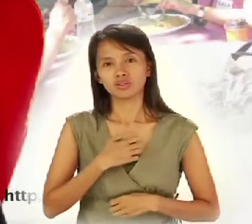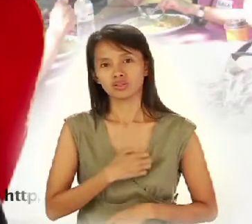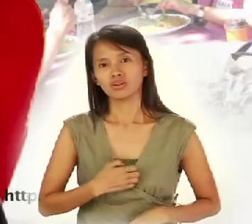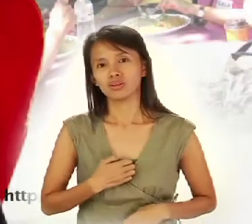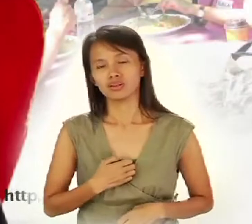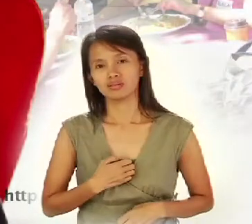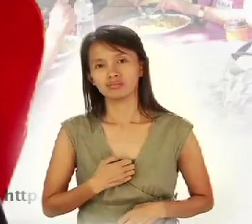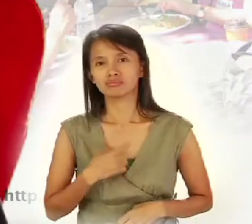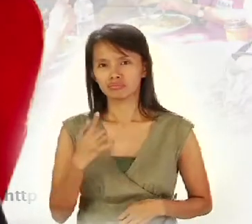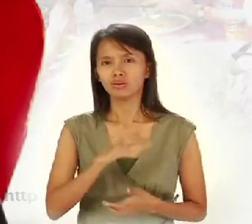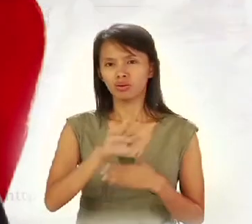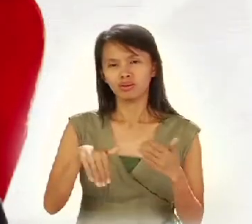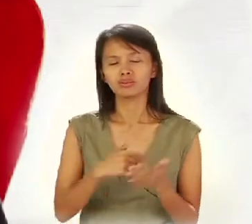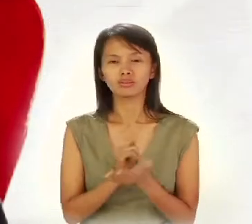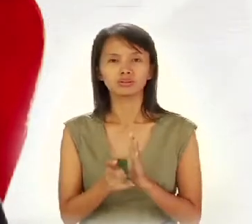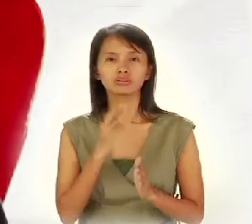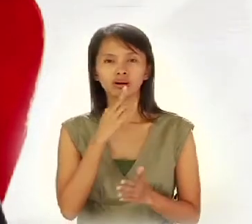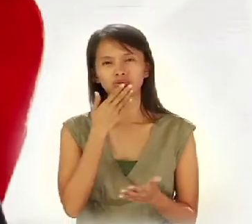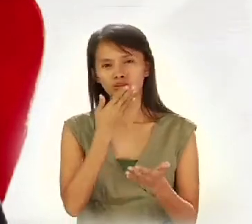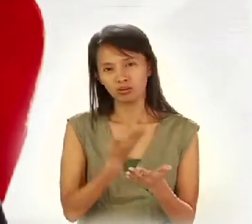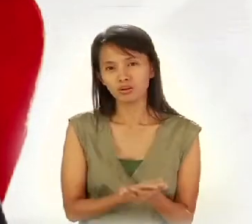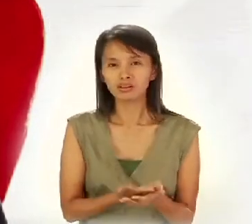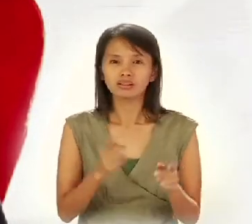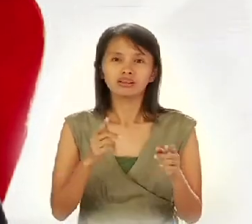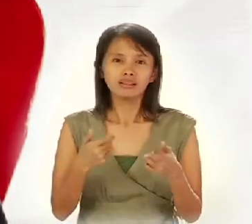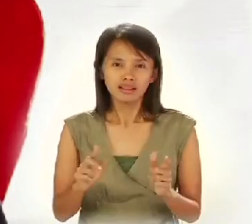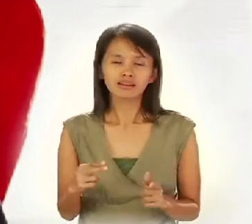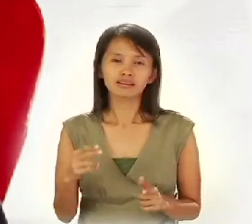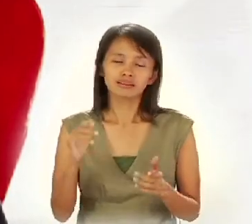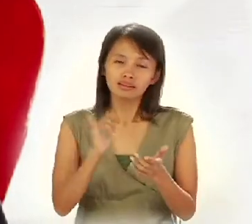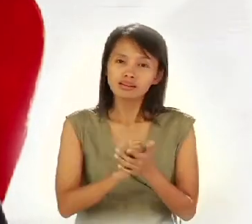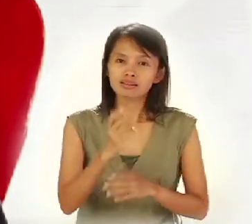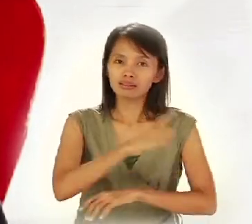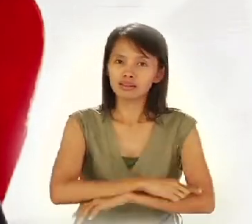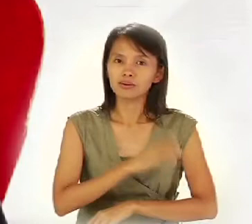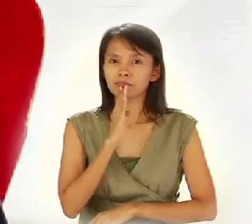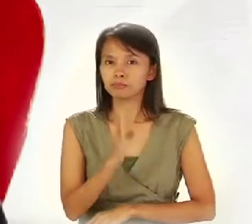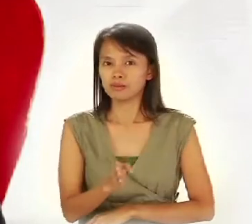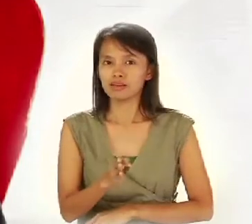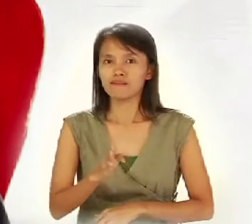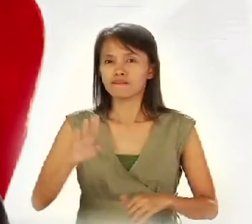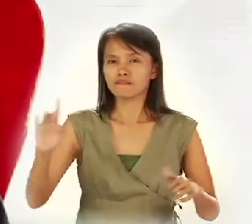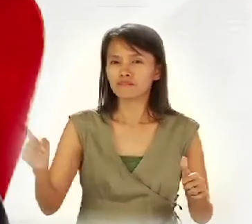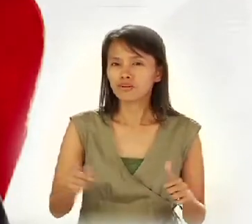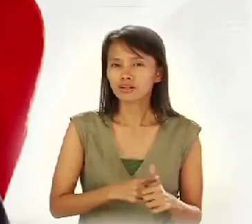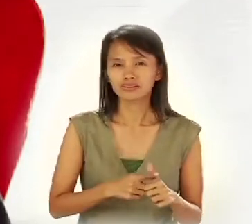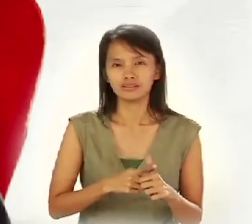While all of those are good in themselves, let this day be,